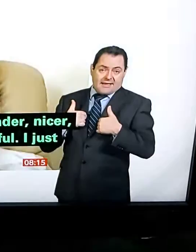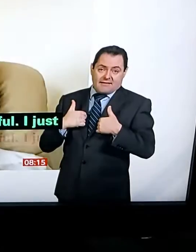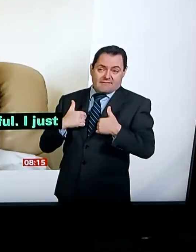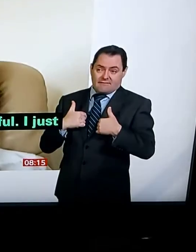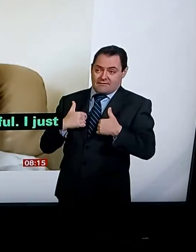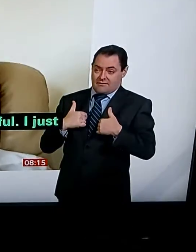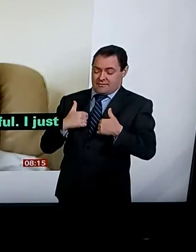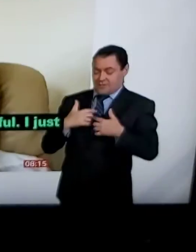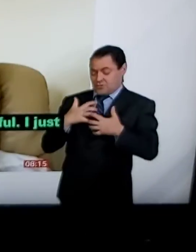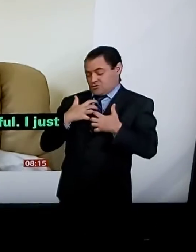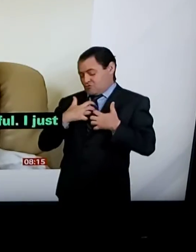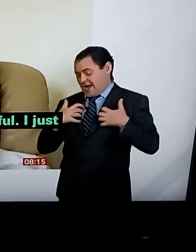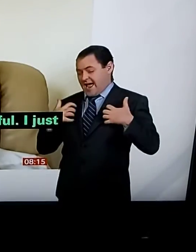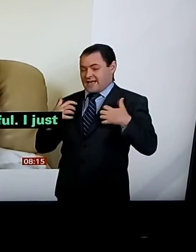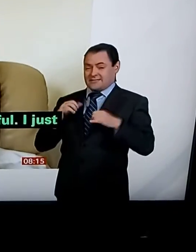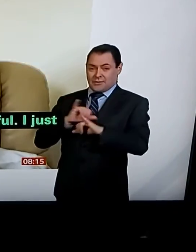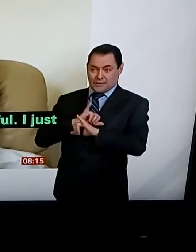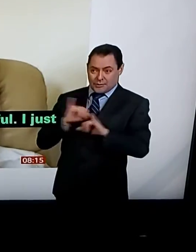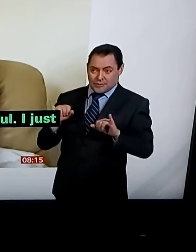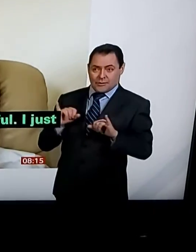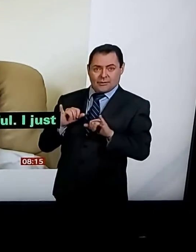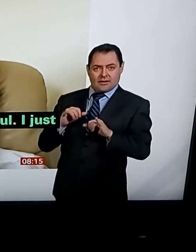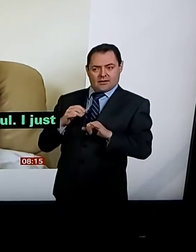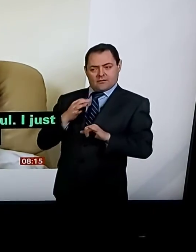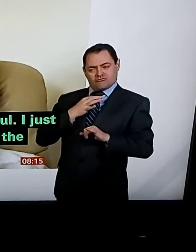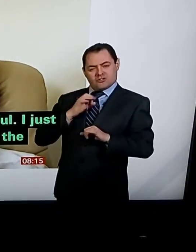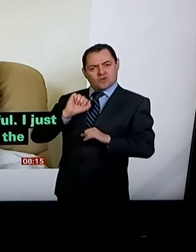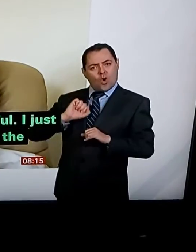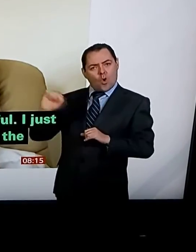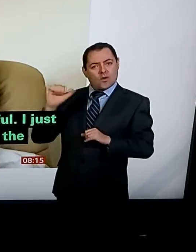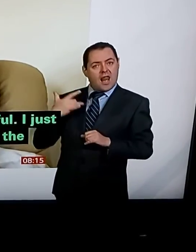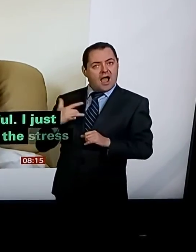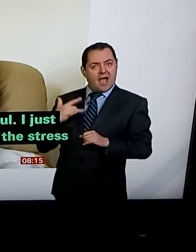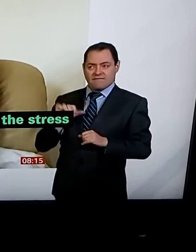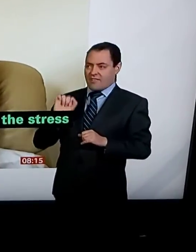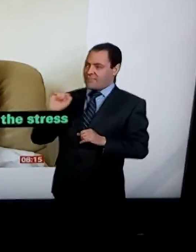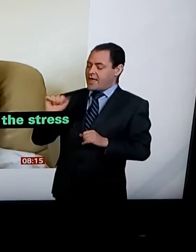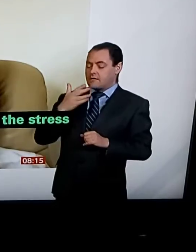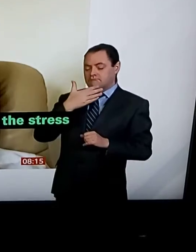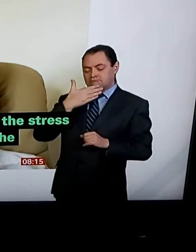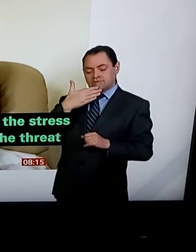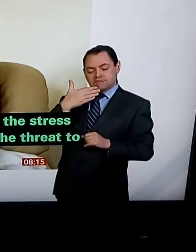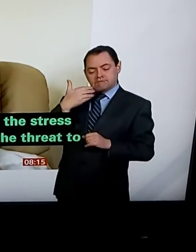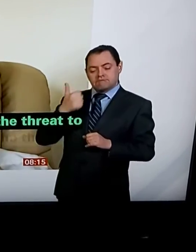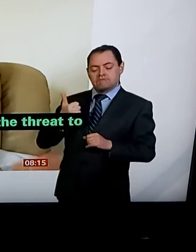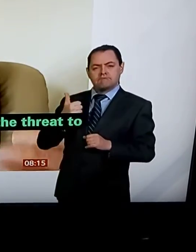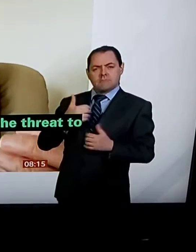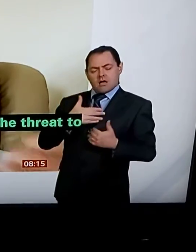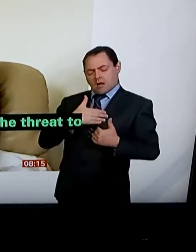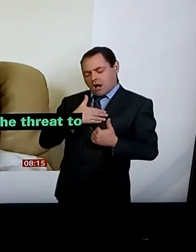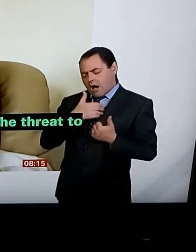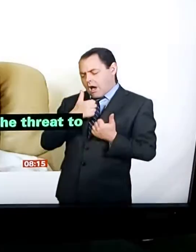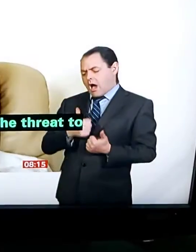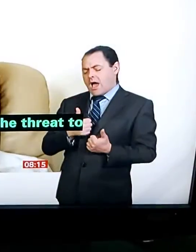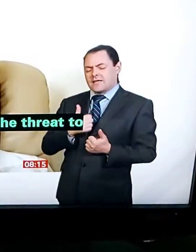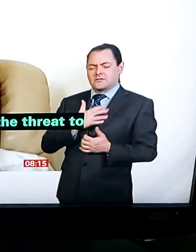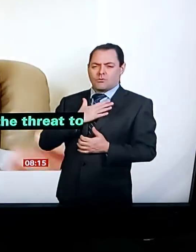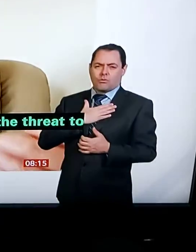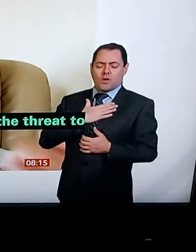the stress that they're under and threatening their own lives, they were just so kind and